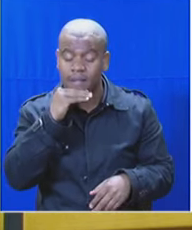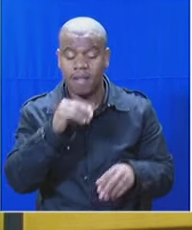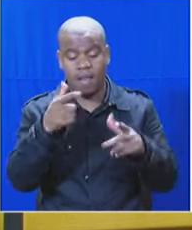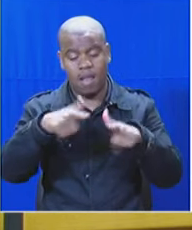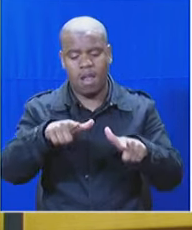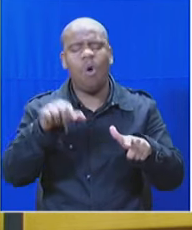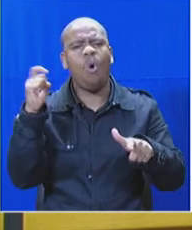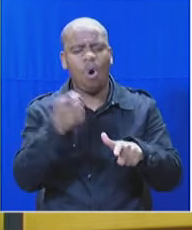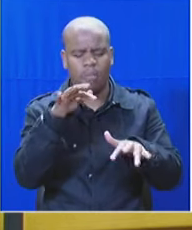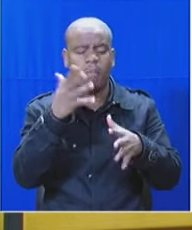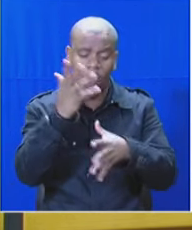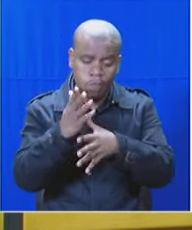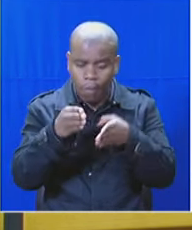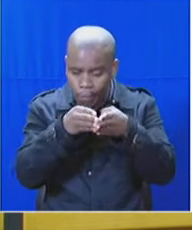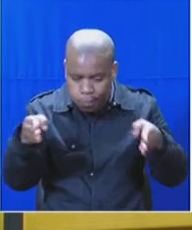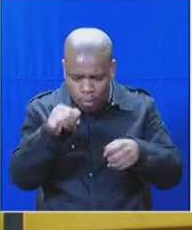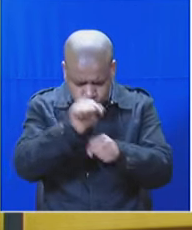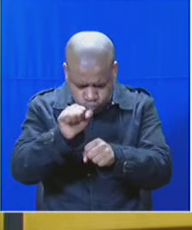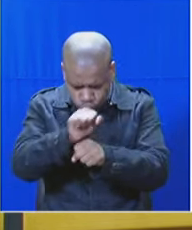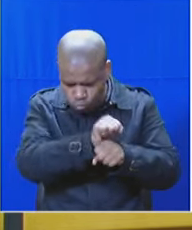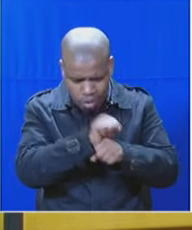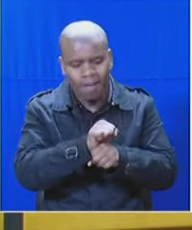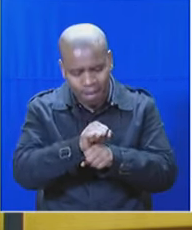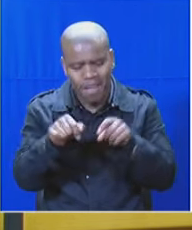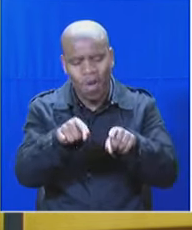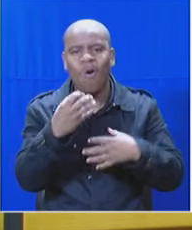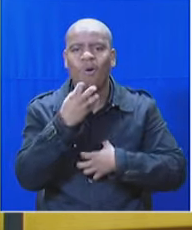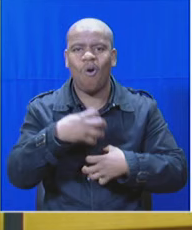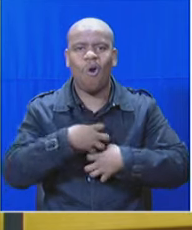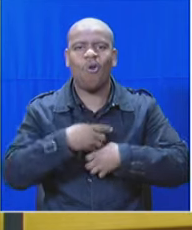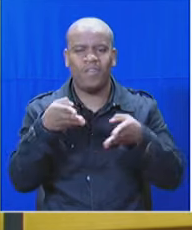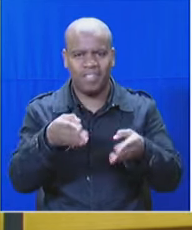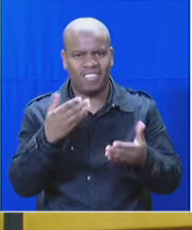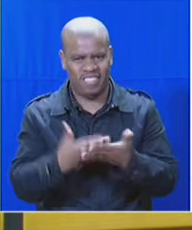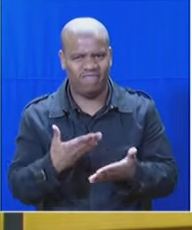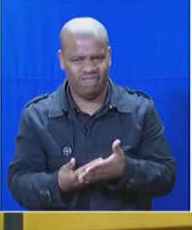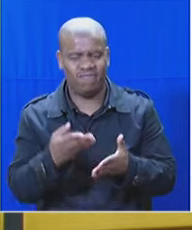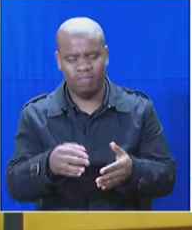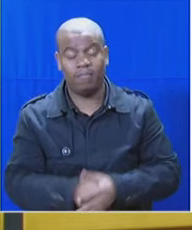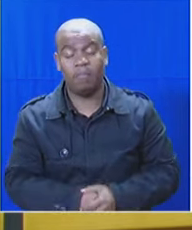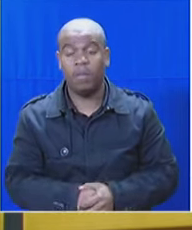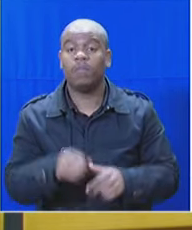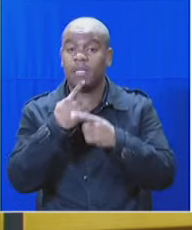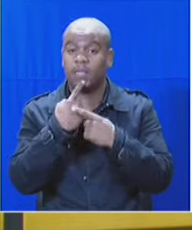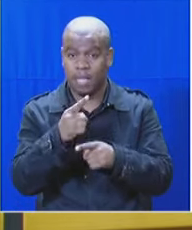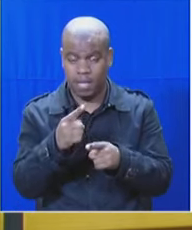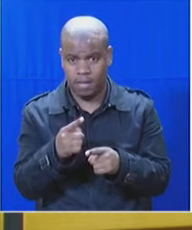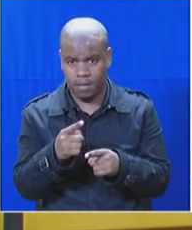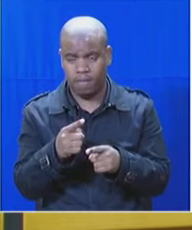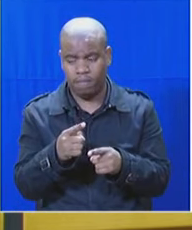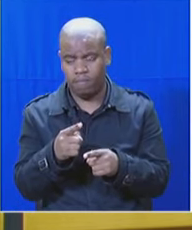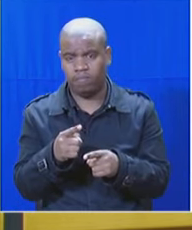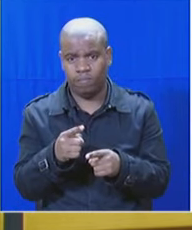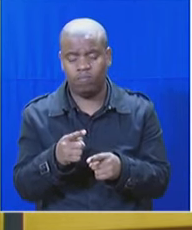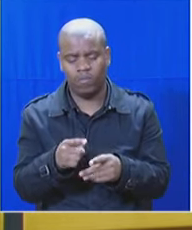it," unquote. In the People's Document, this is deliberated even in clearer terms or detail. Indeed,